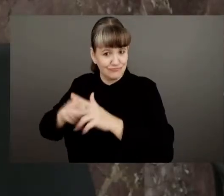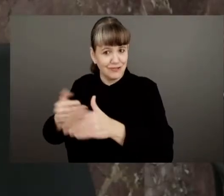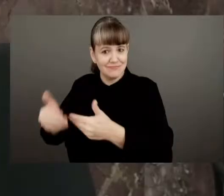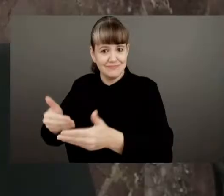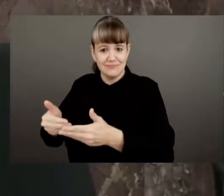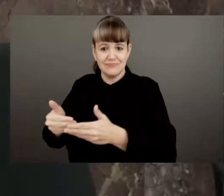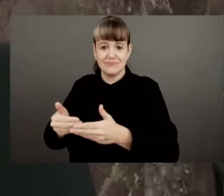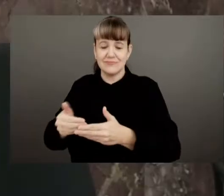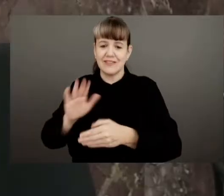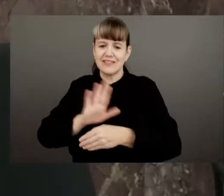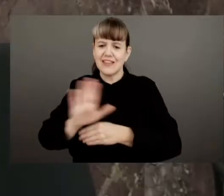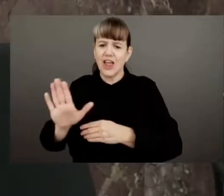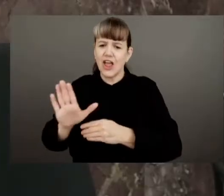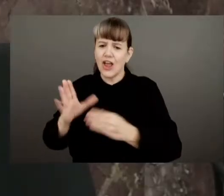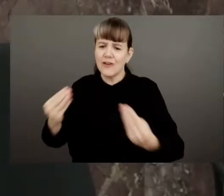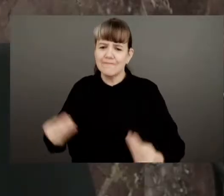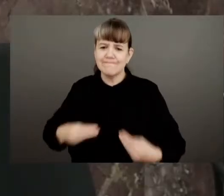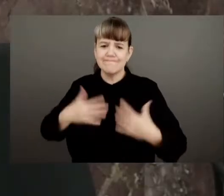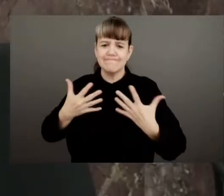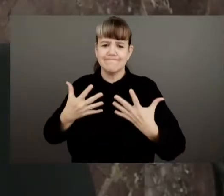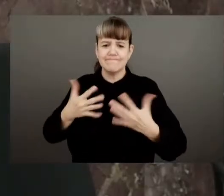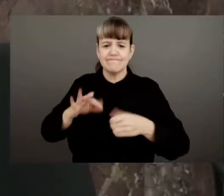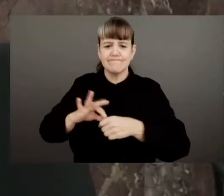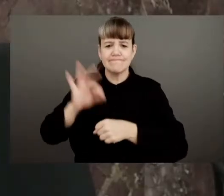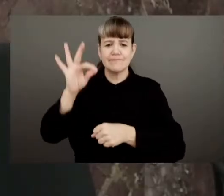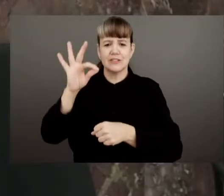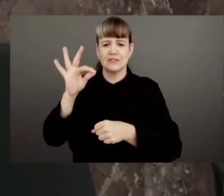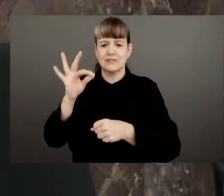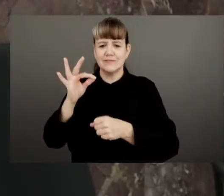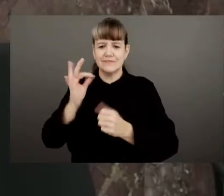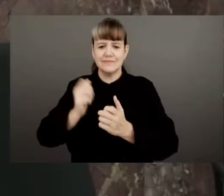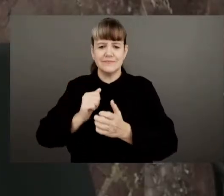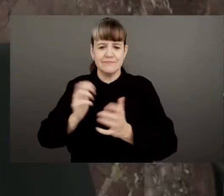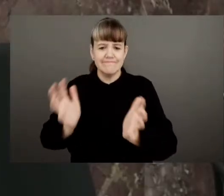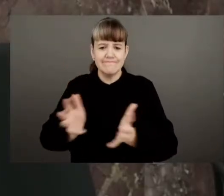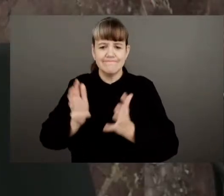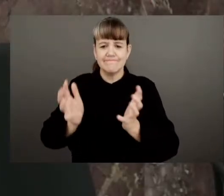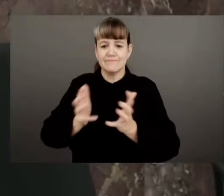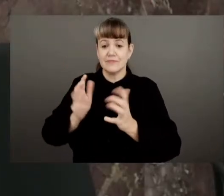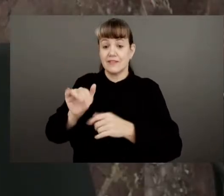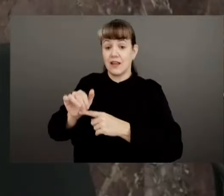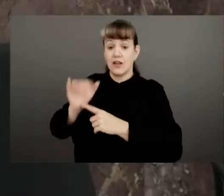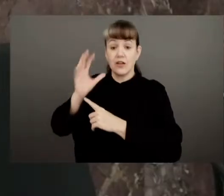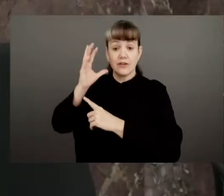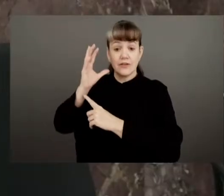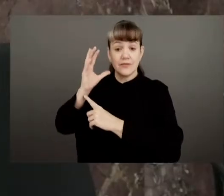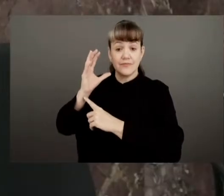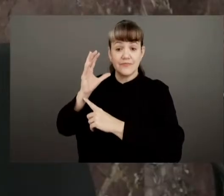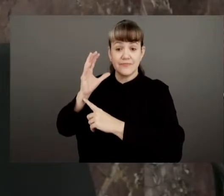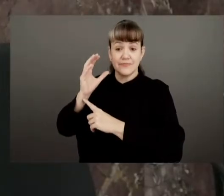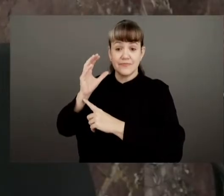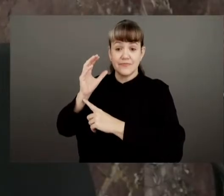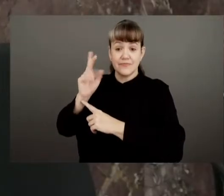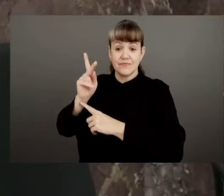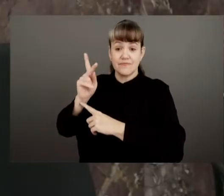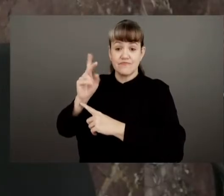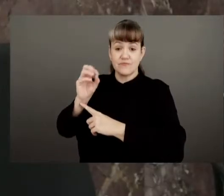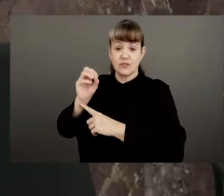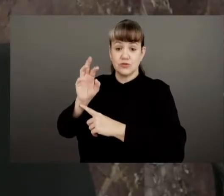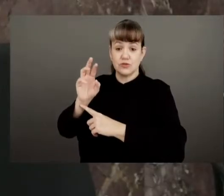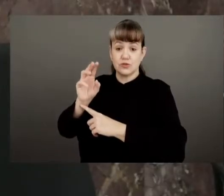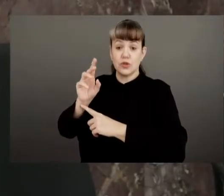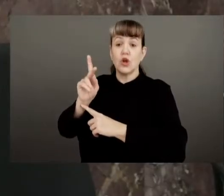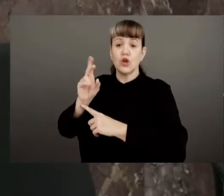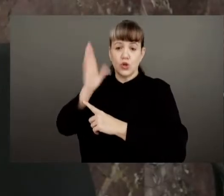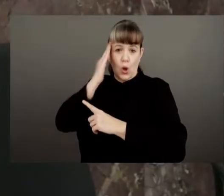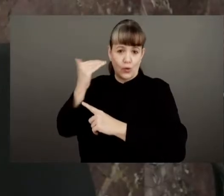prepare for Soilai, honoring families, ancestors, and the values that bring people together. And soon we